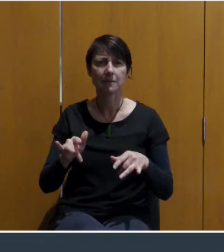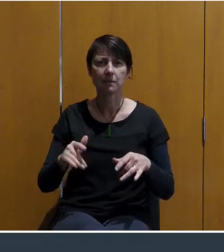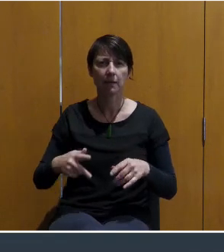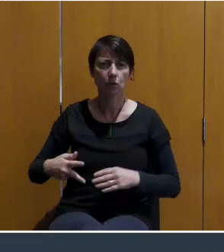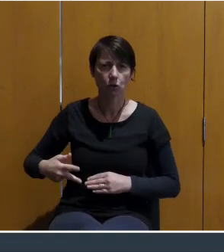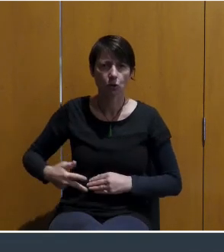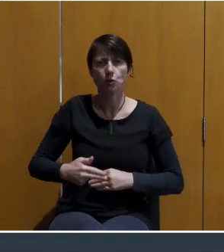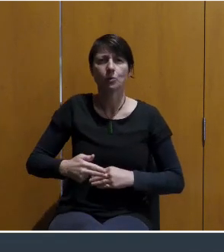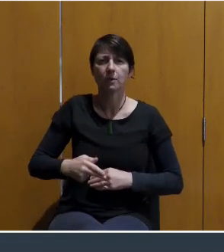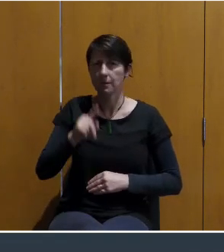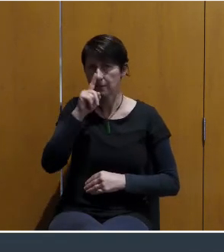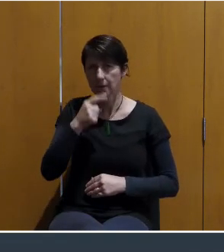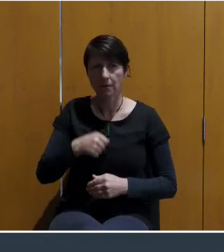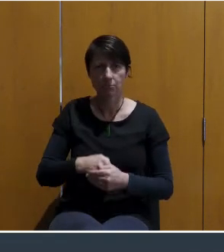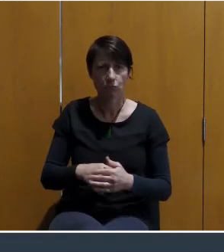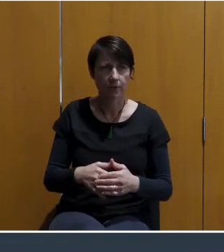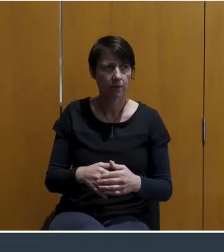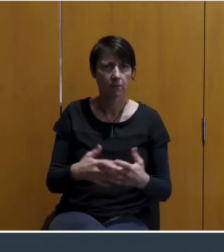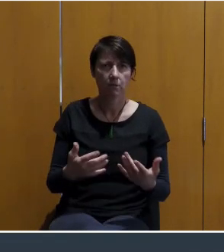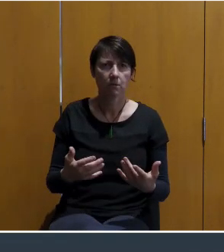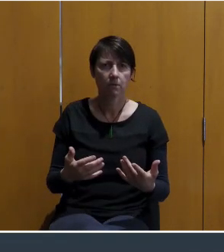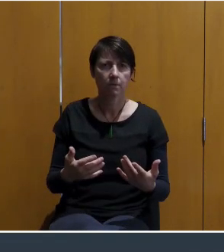the bylaw.